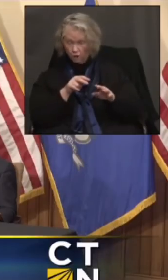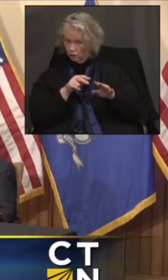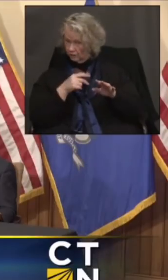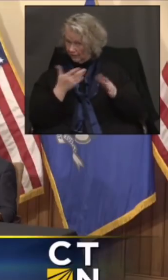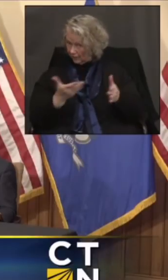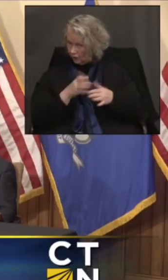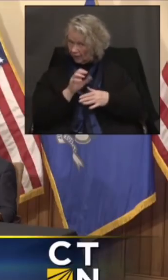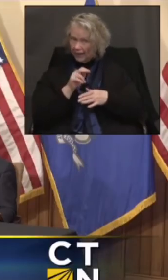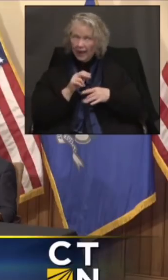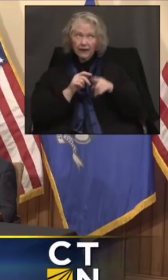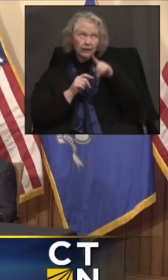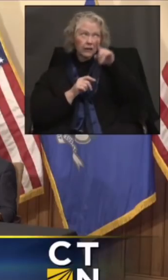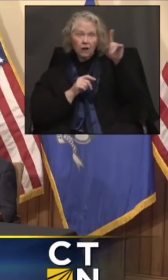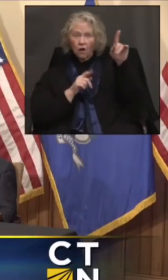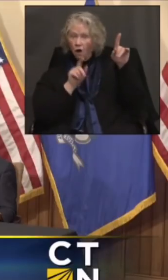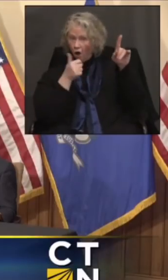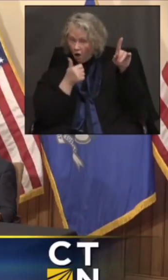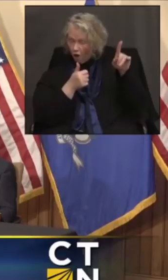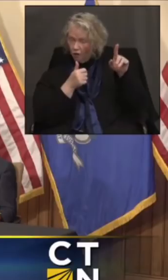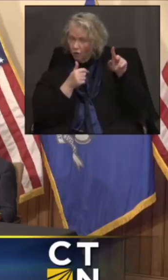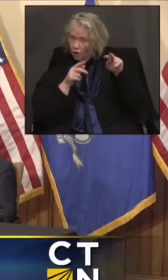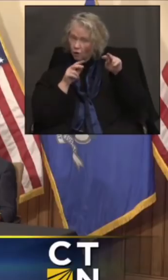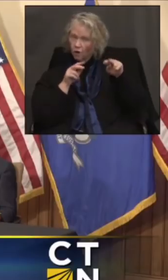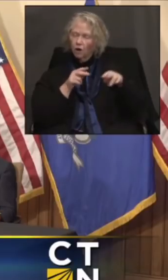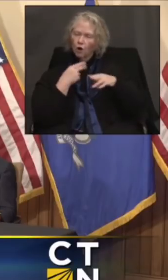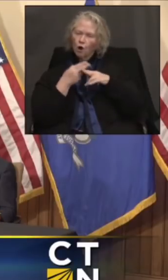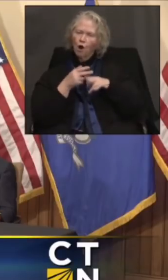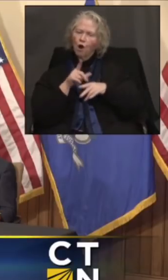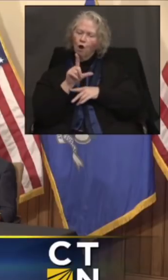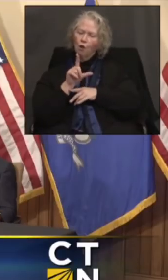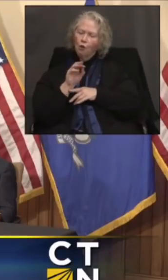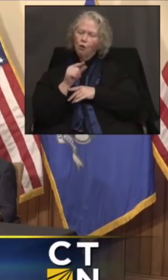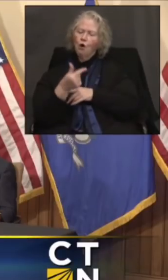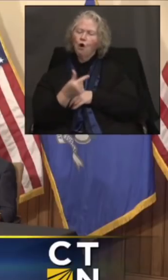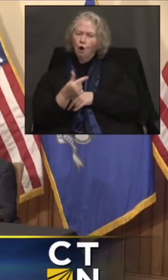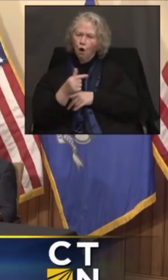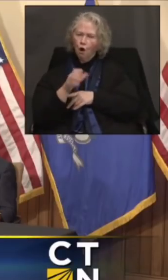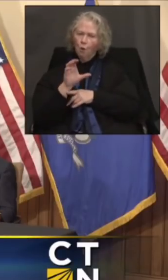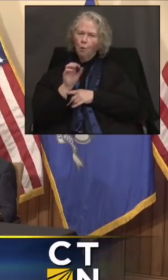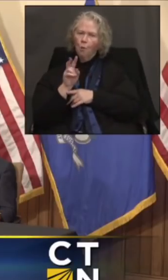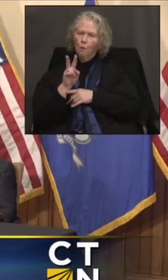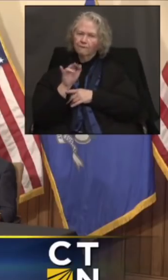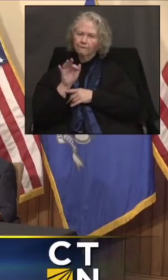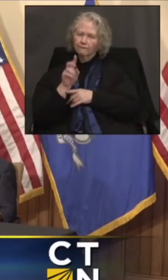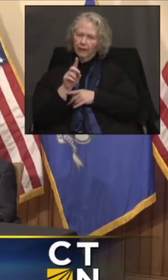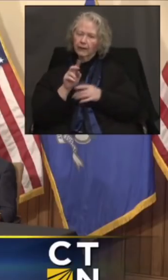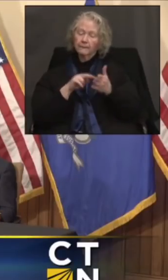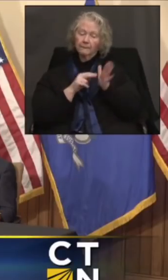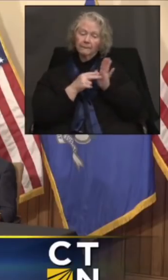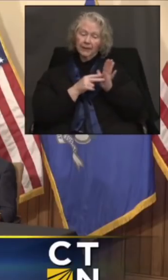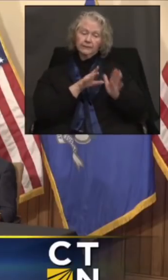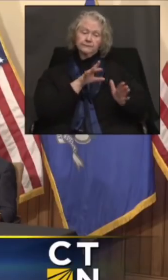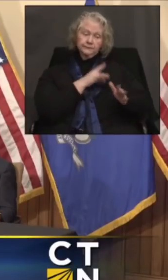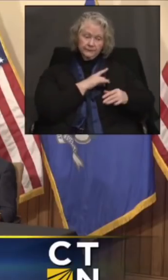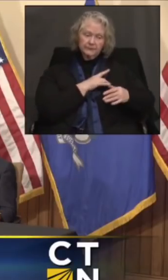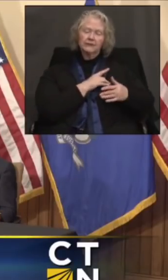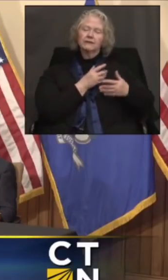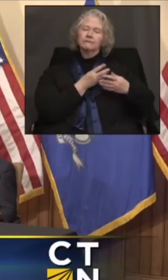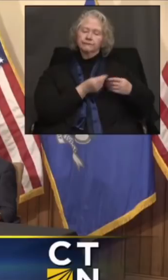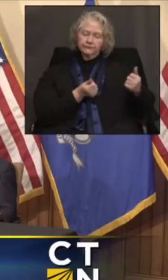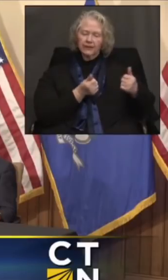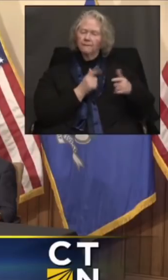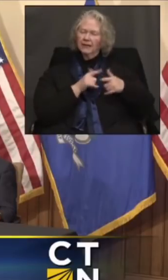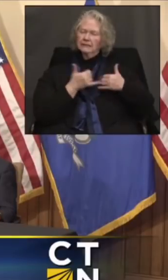you're tracking or following somehow on long COVID? And also, are there, research programs in